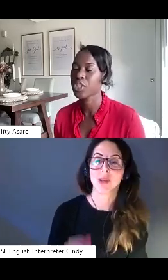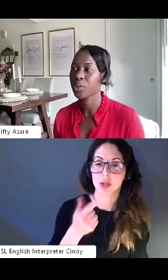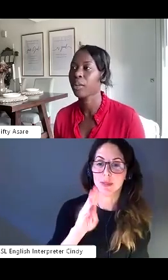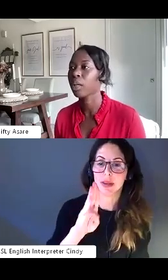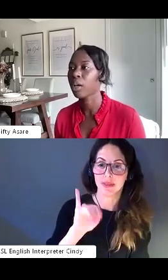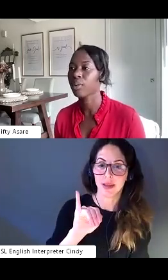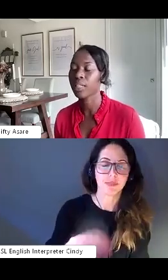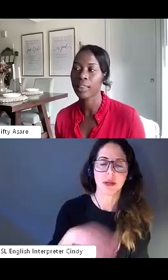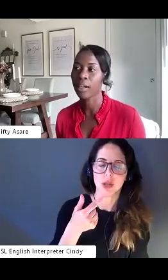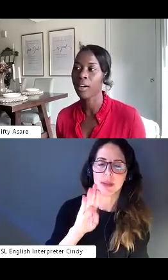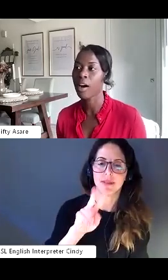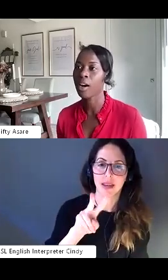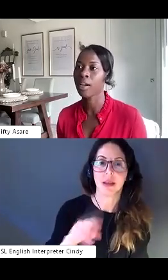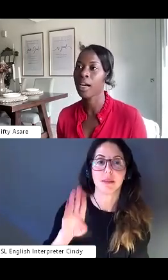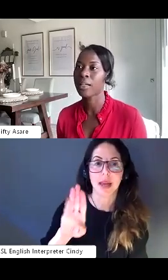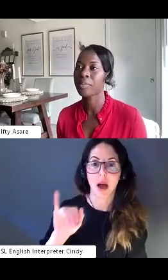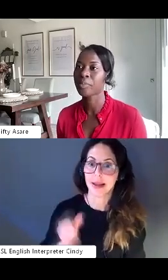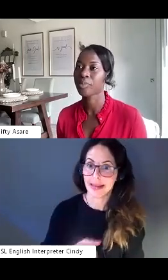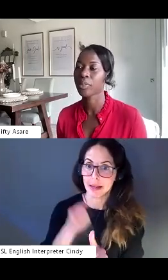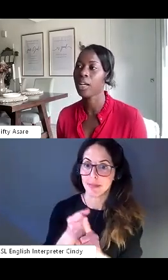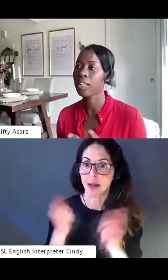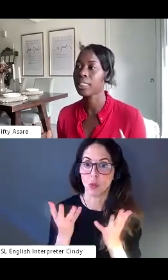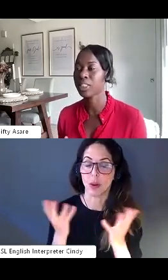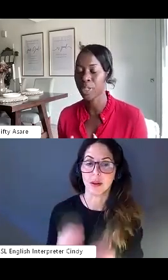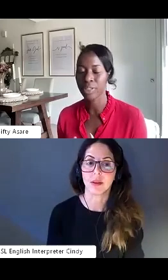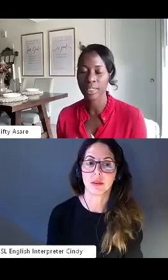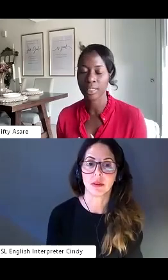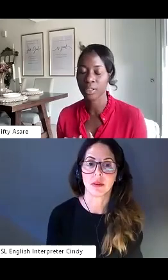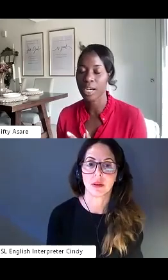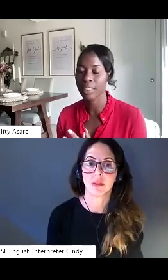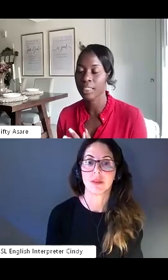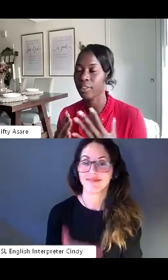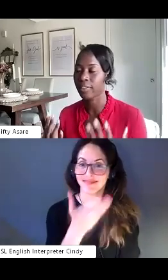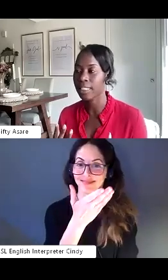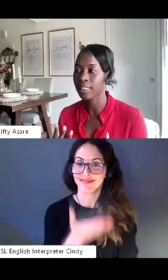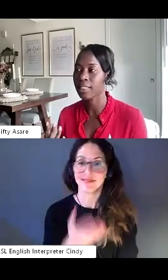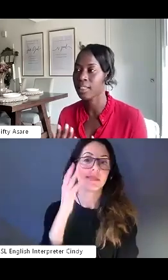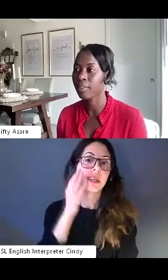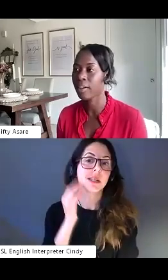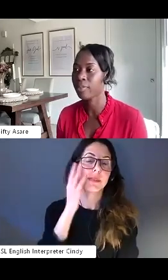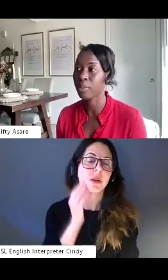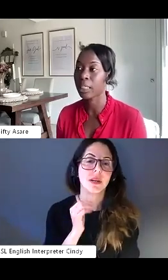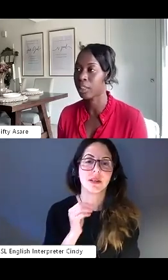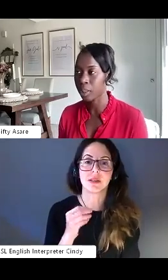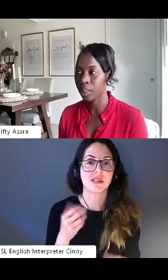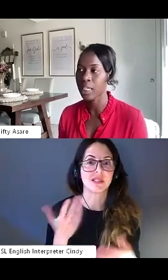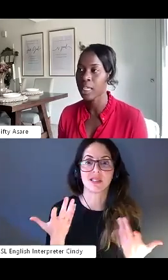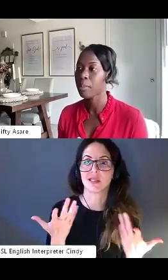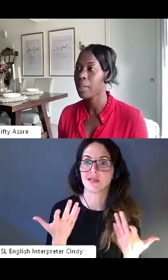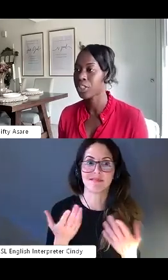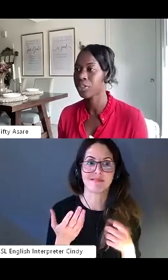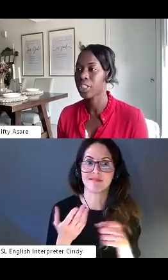brain injury, and we note that there are all of these experiences across the different facets of humanity,